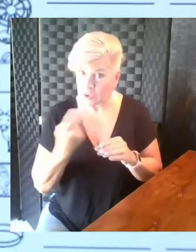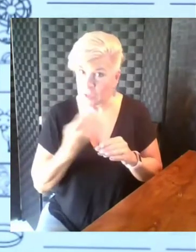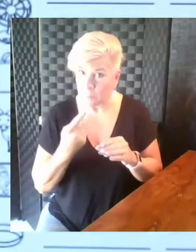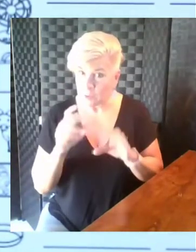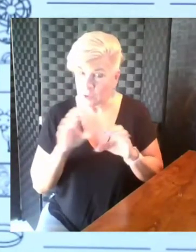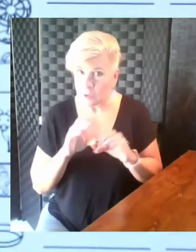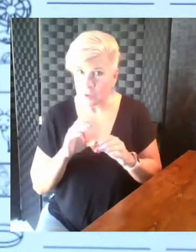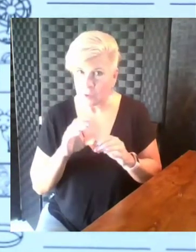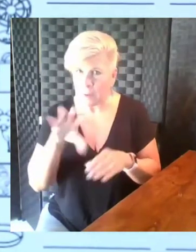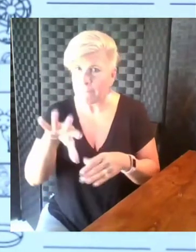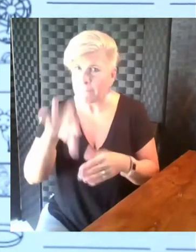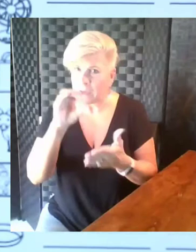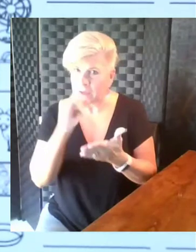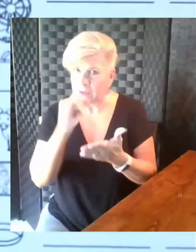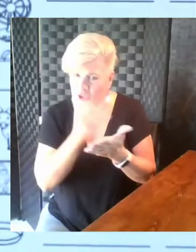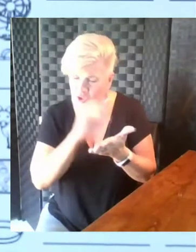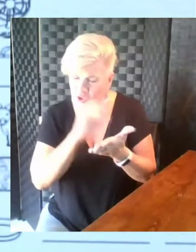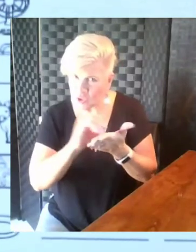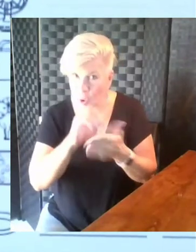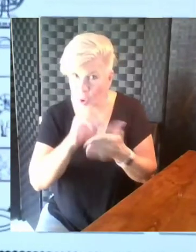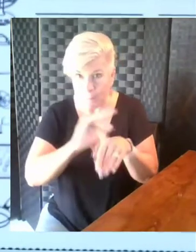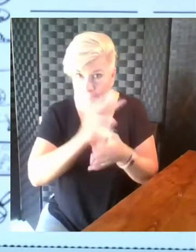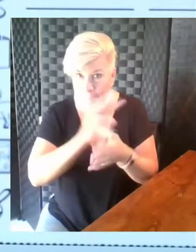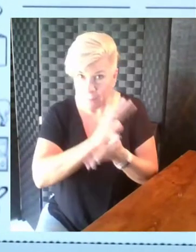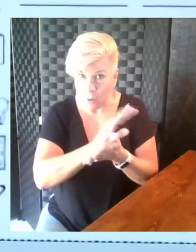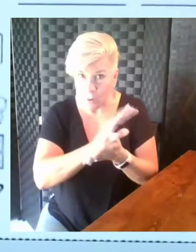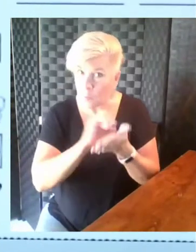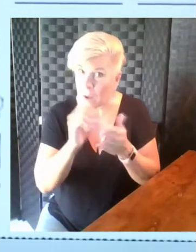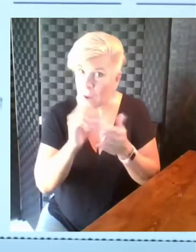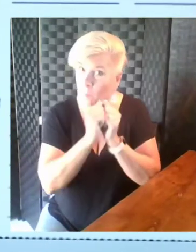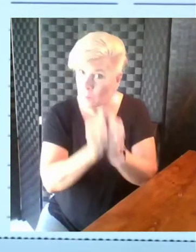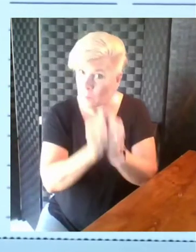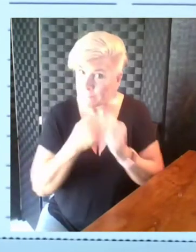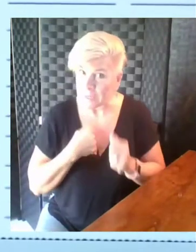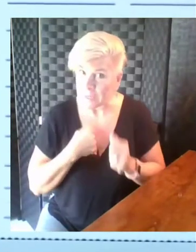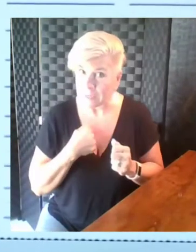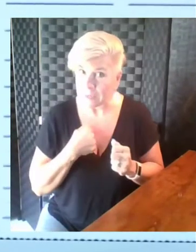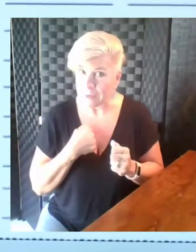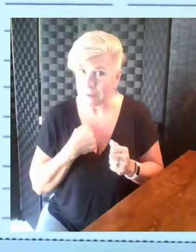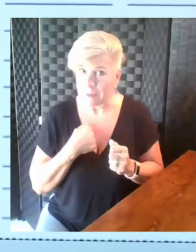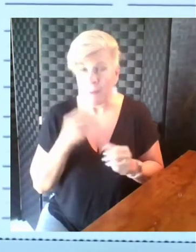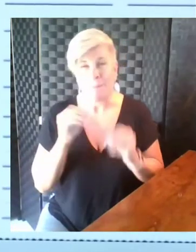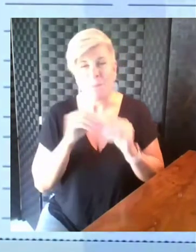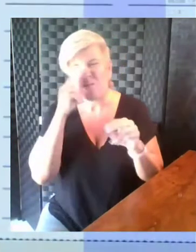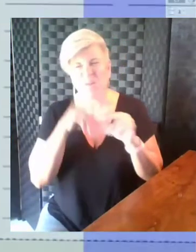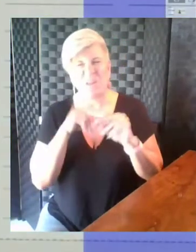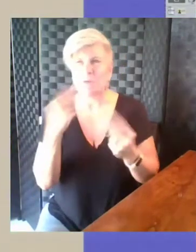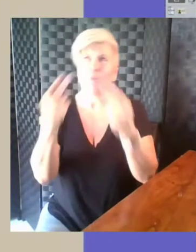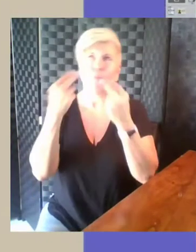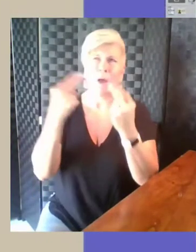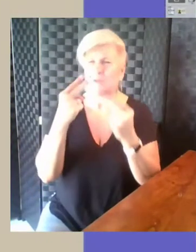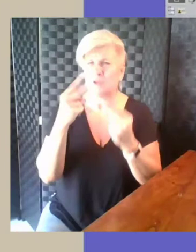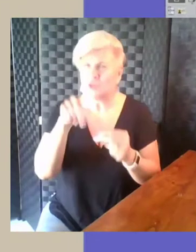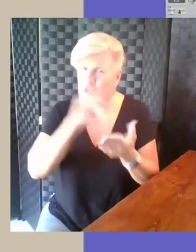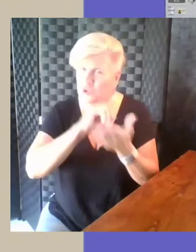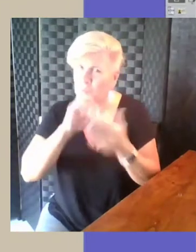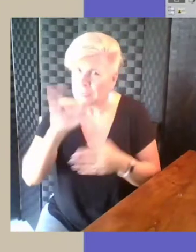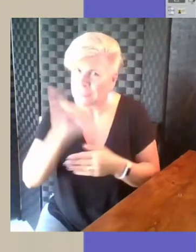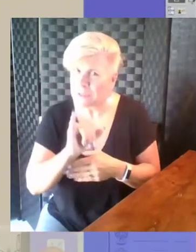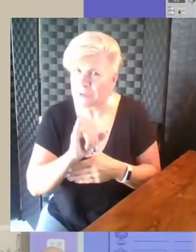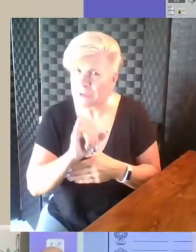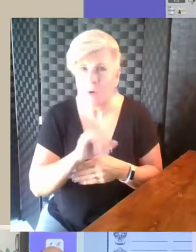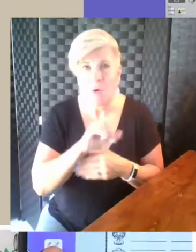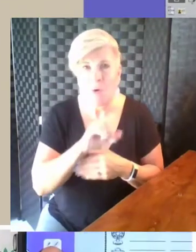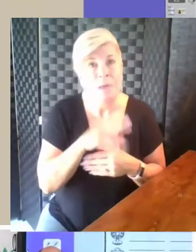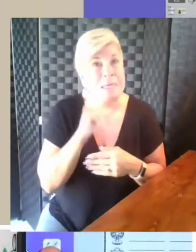get your journal or a blank piece of paper. You can write them with me. I think that'll be more fun than just watching me. If you don't have any paper or any pencil